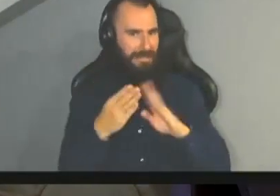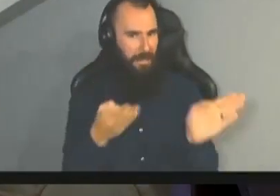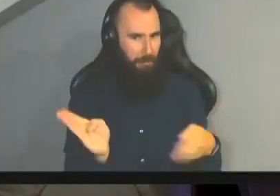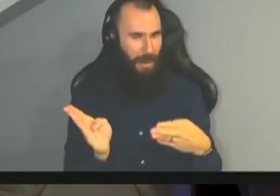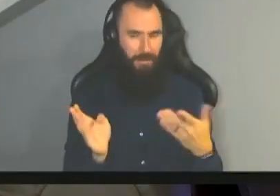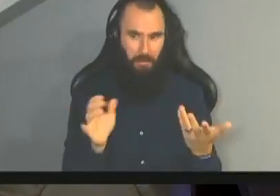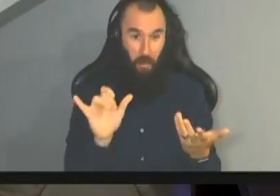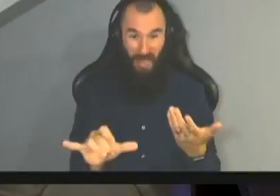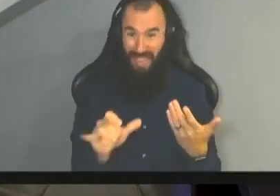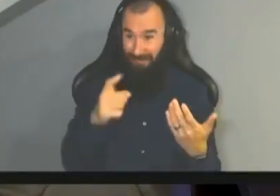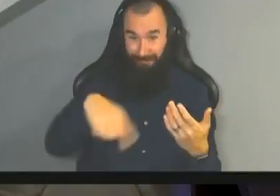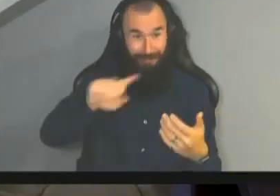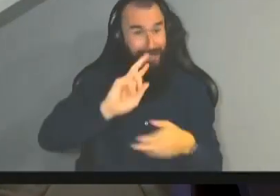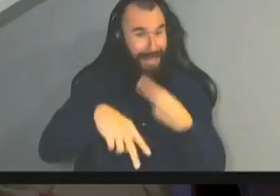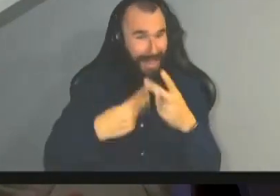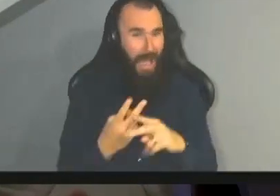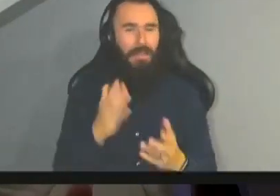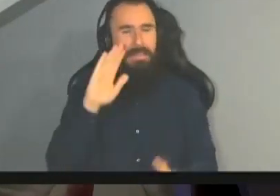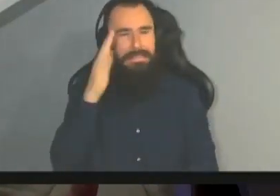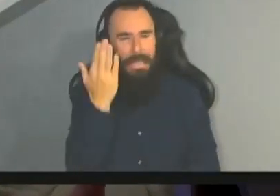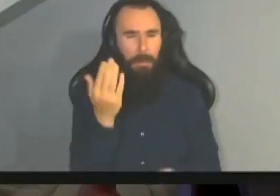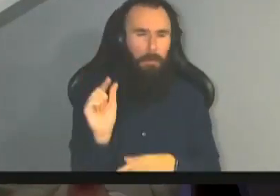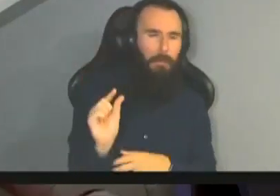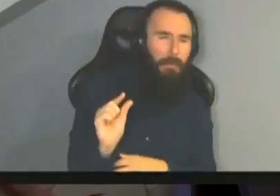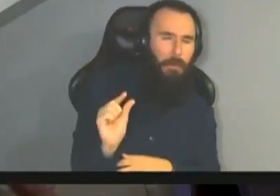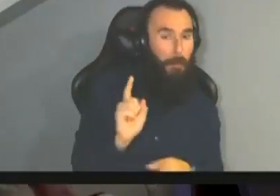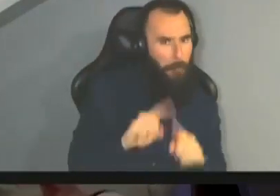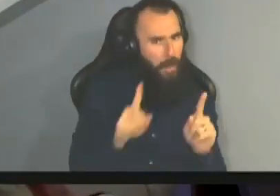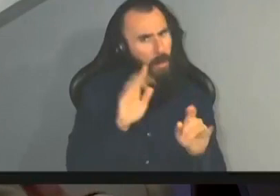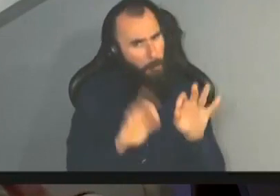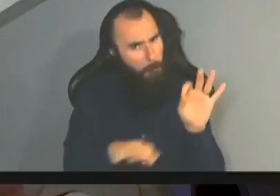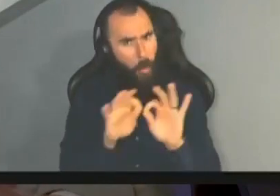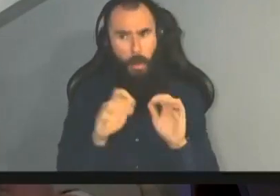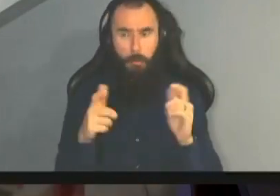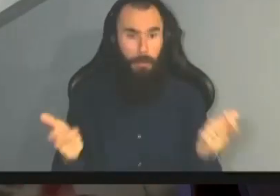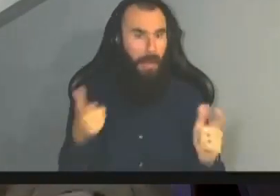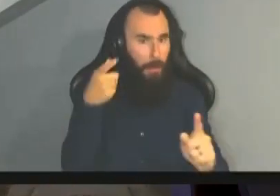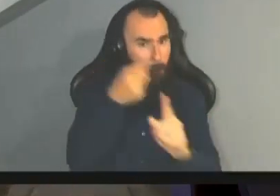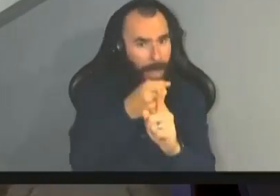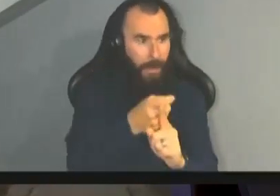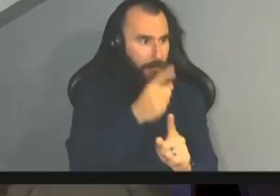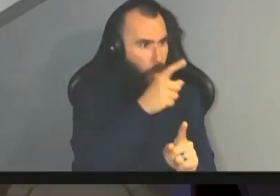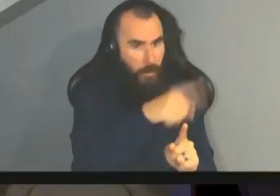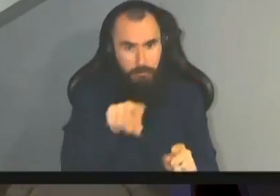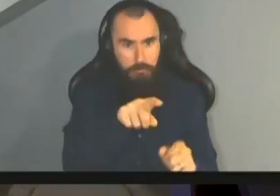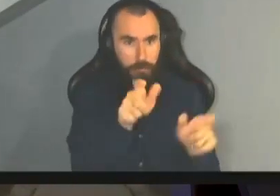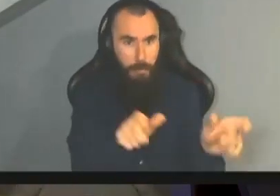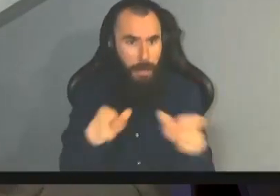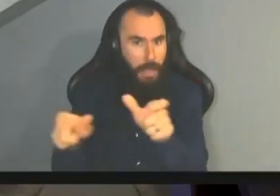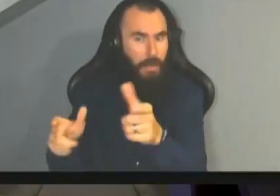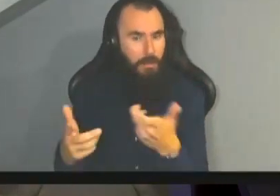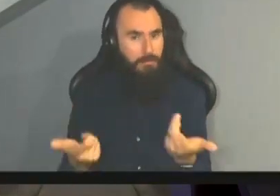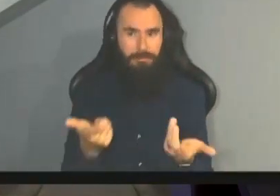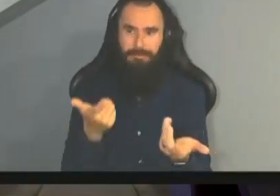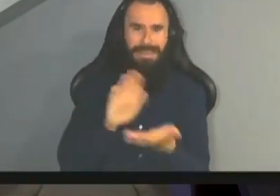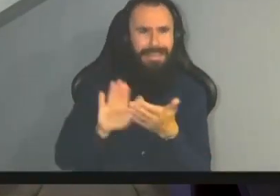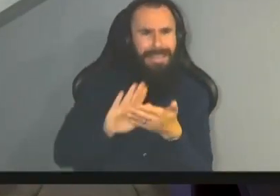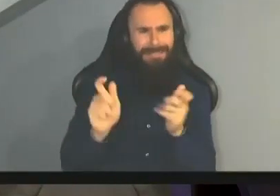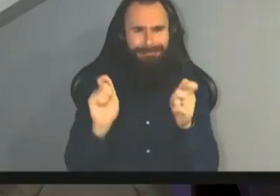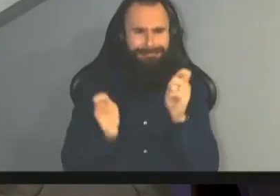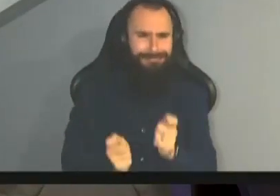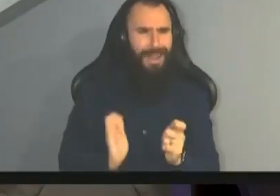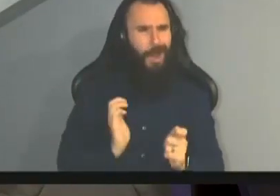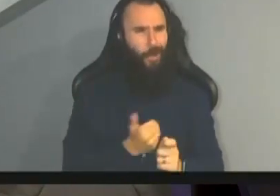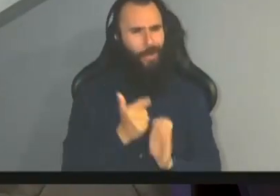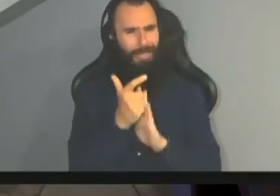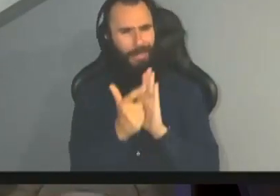of what seemingly small but important and impactful, cleanups of our code, pieces of legislation